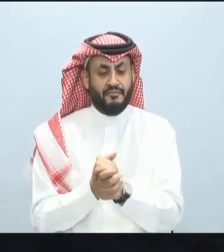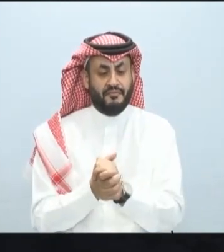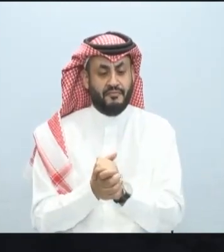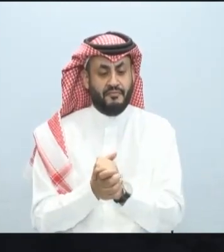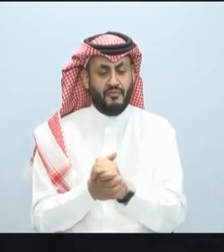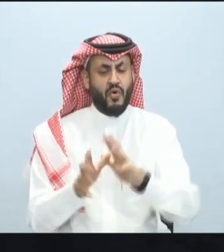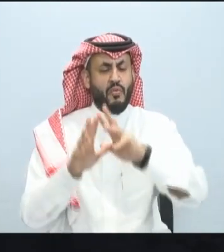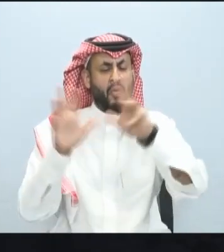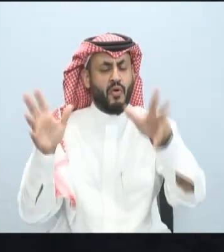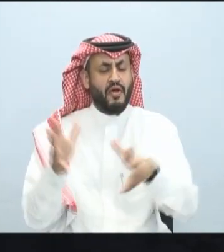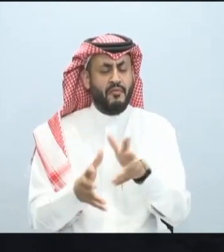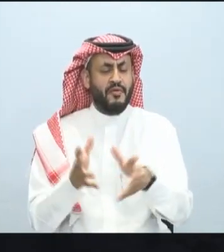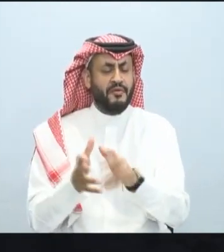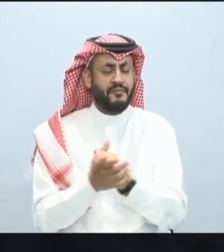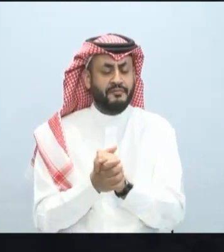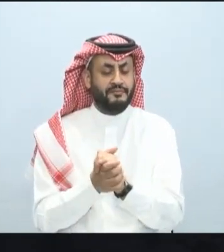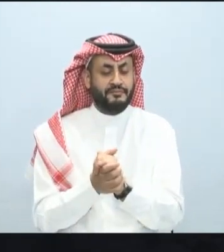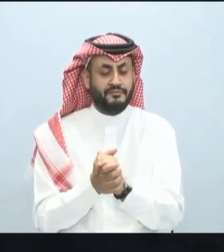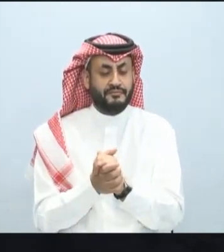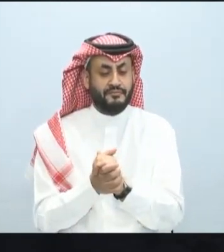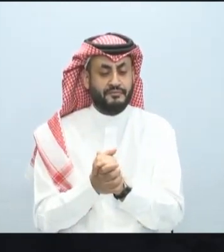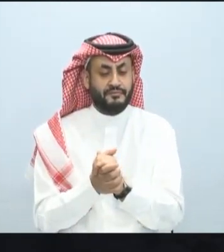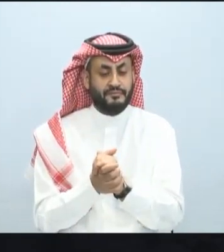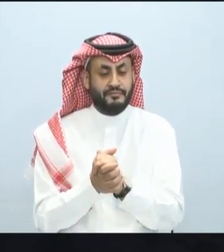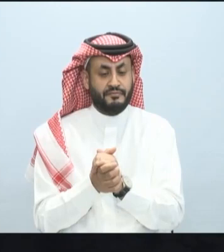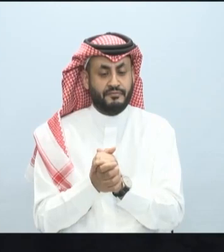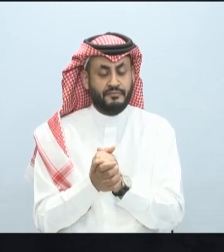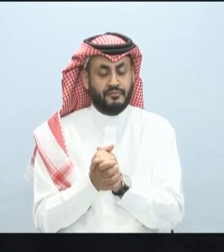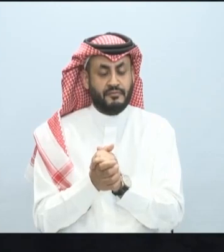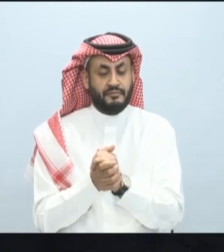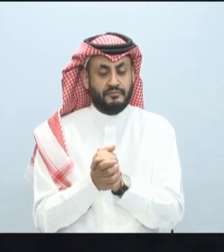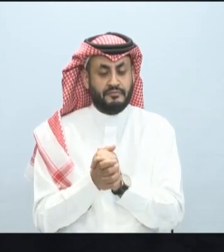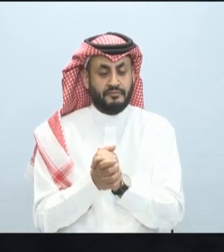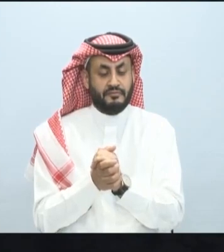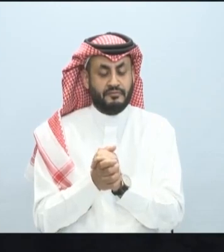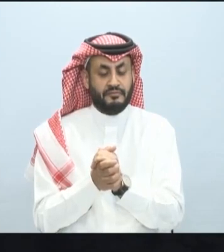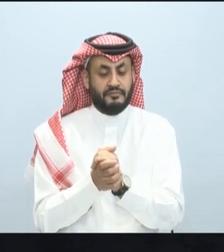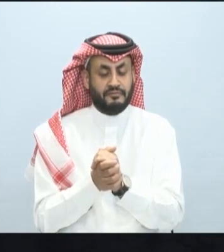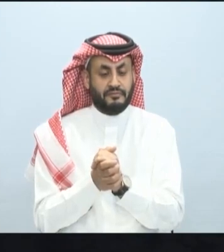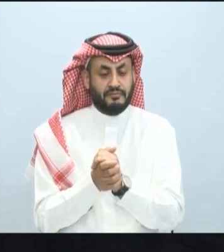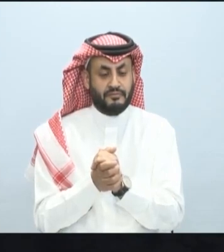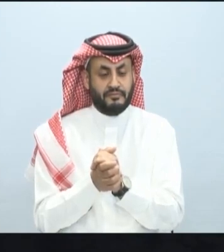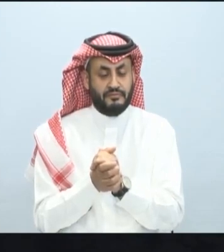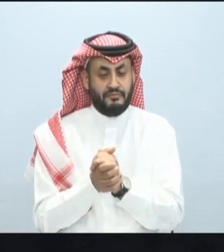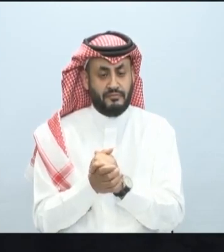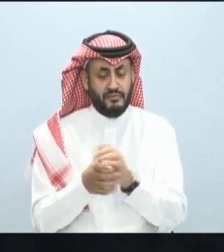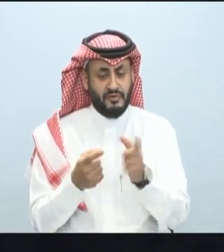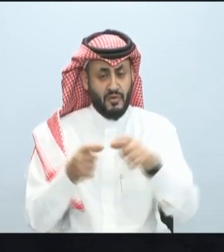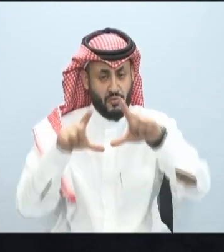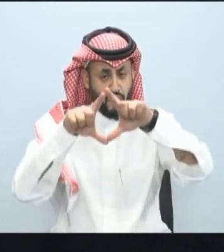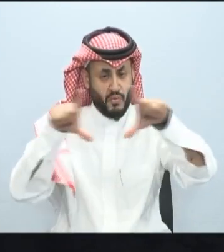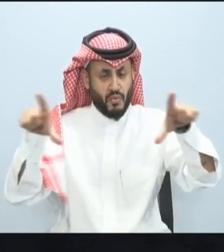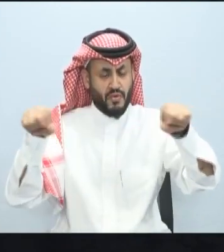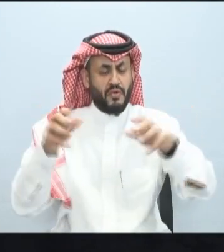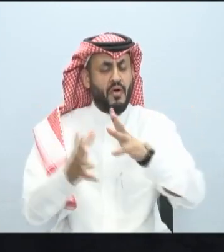the main idea that we have here. It is the introduction of what you are going to write about. So there is a complete introduction, a